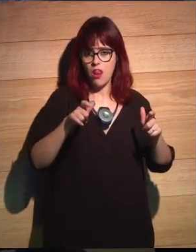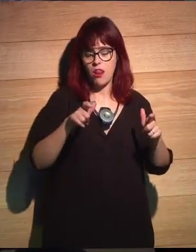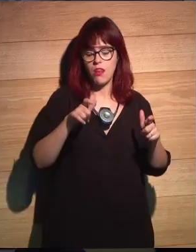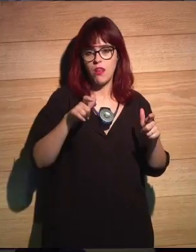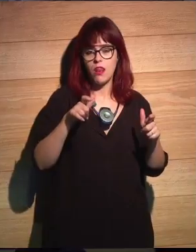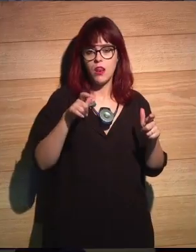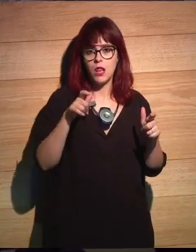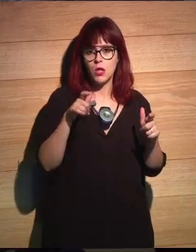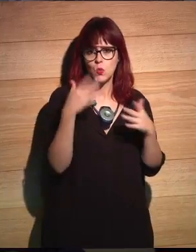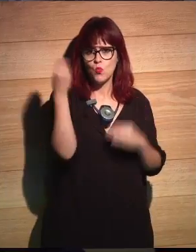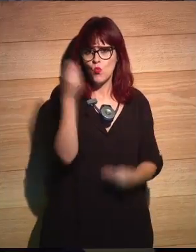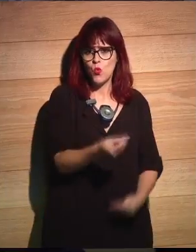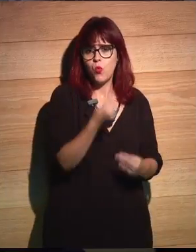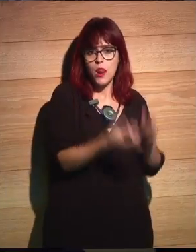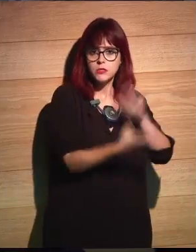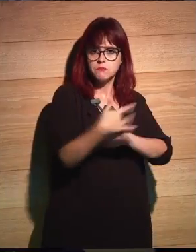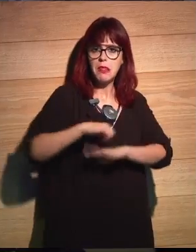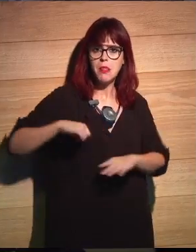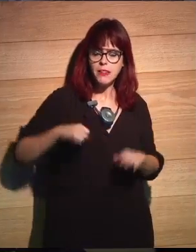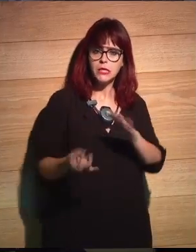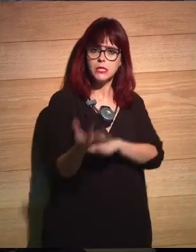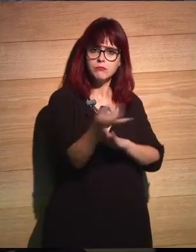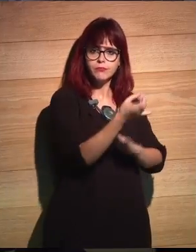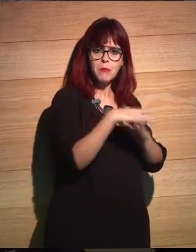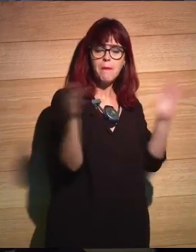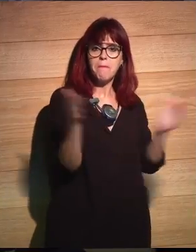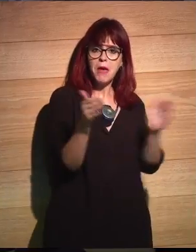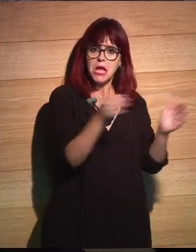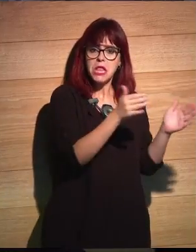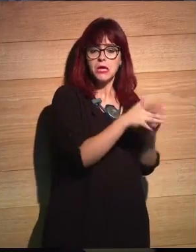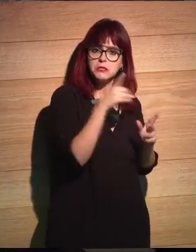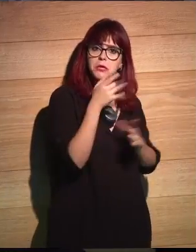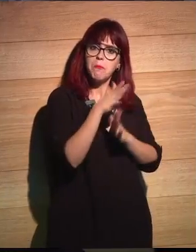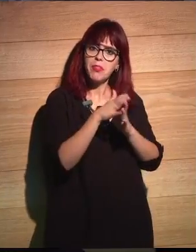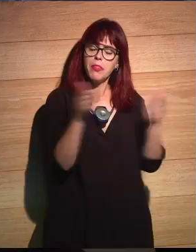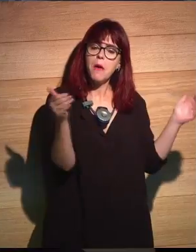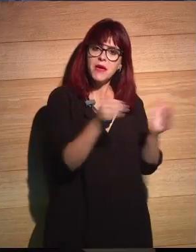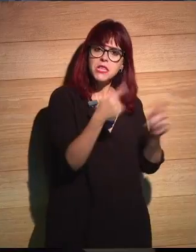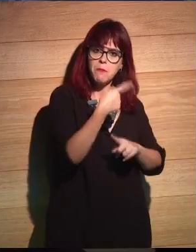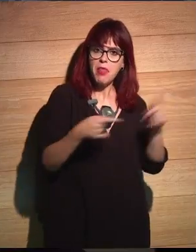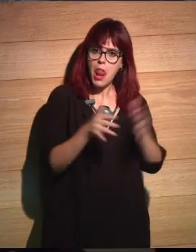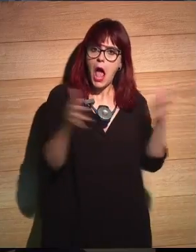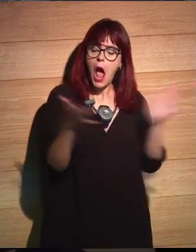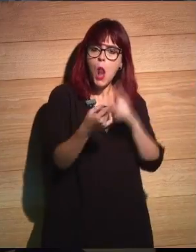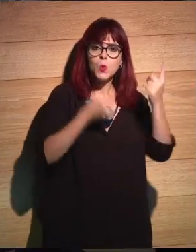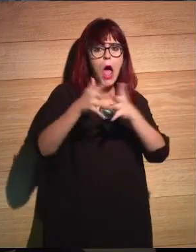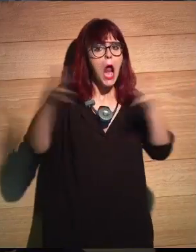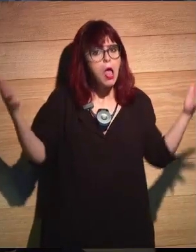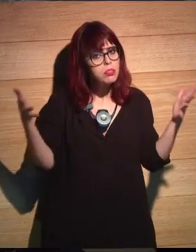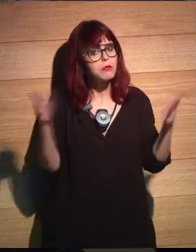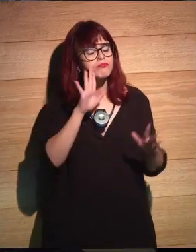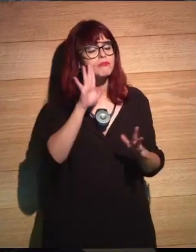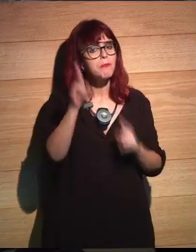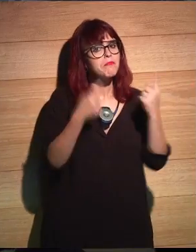reversed that trend. Many good publishers have emerged, independent ones, both big